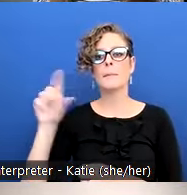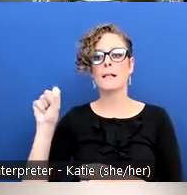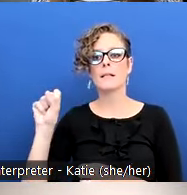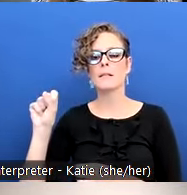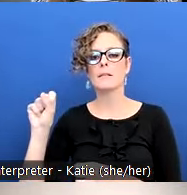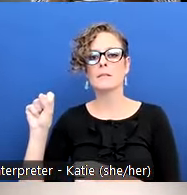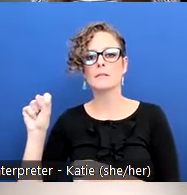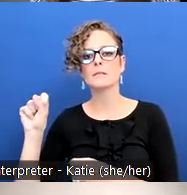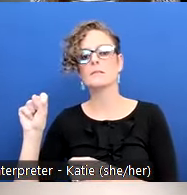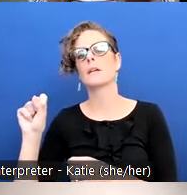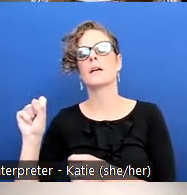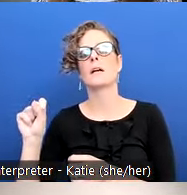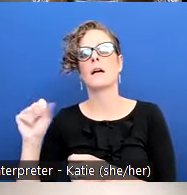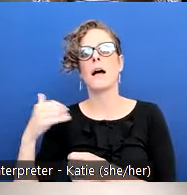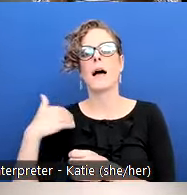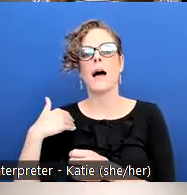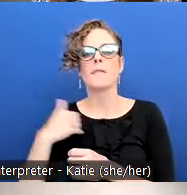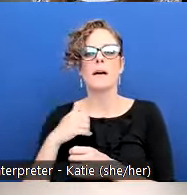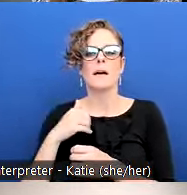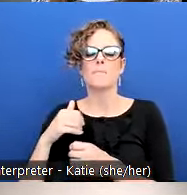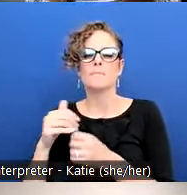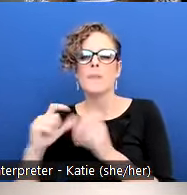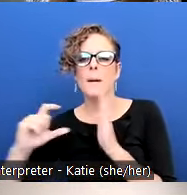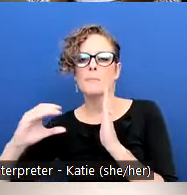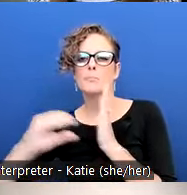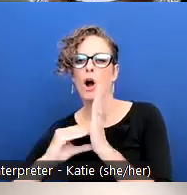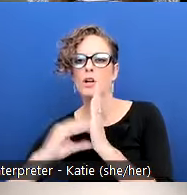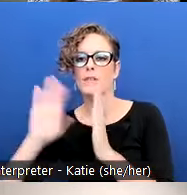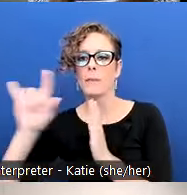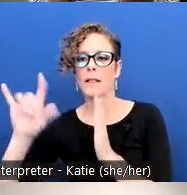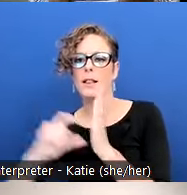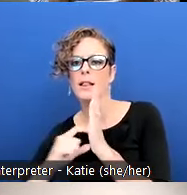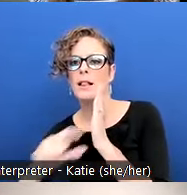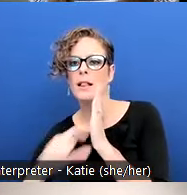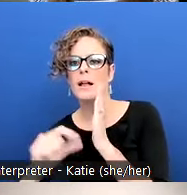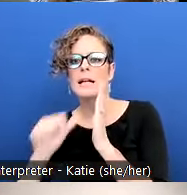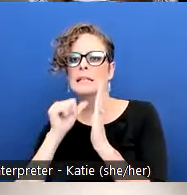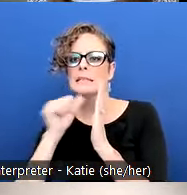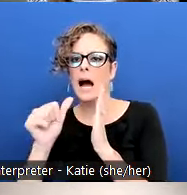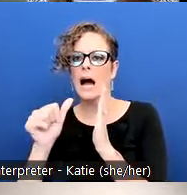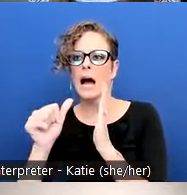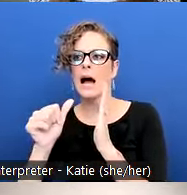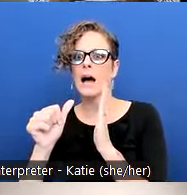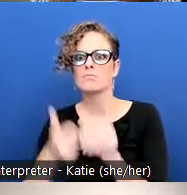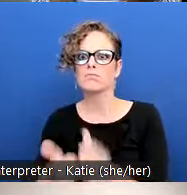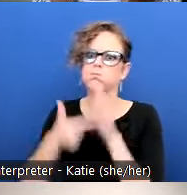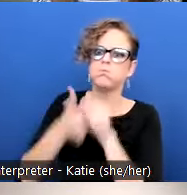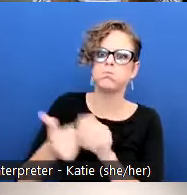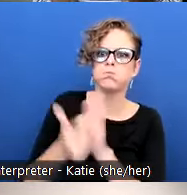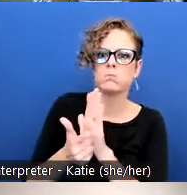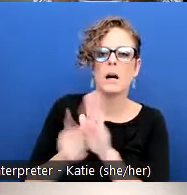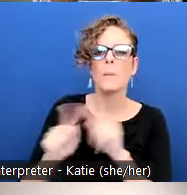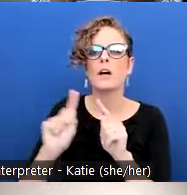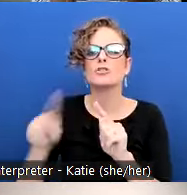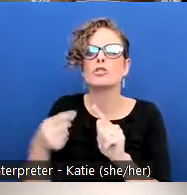of the bill that is not like legally binding, but is meant to be a statement of intent, really, of what